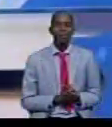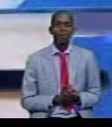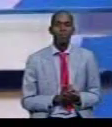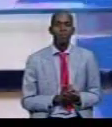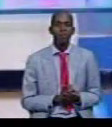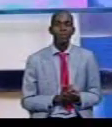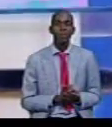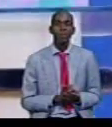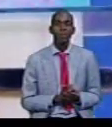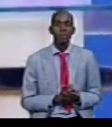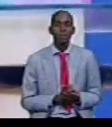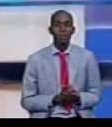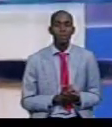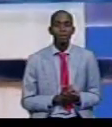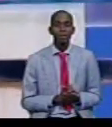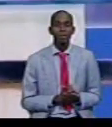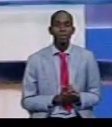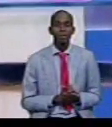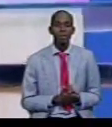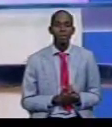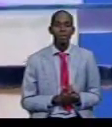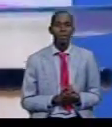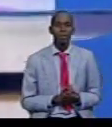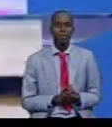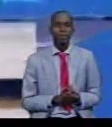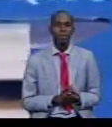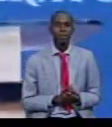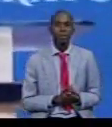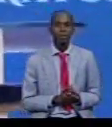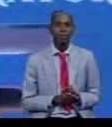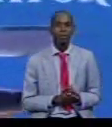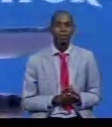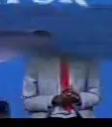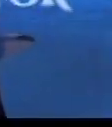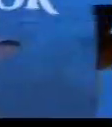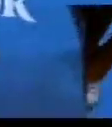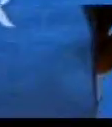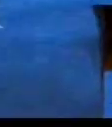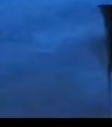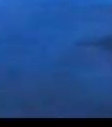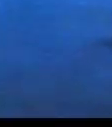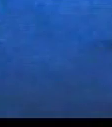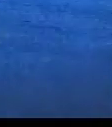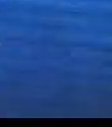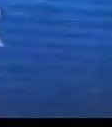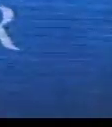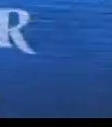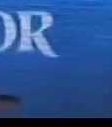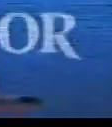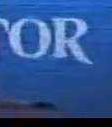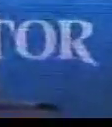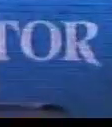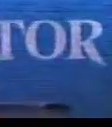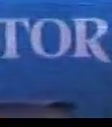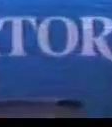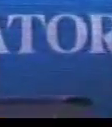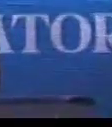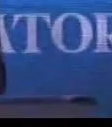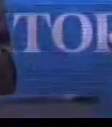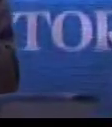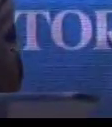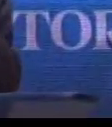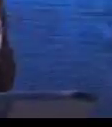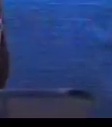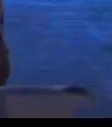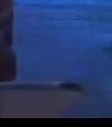Peter has done it. He has done it. He has done it. Before you sit down, check up, check up. What you couldn't do before, begin to